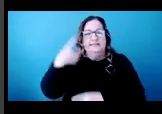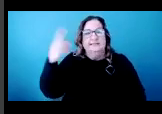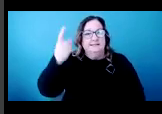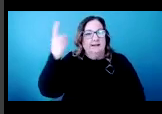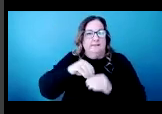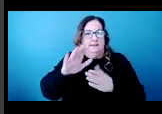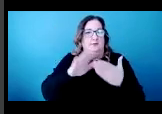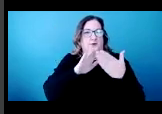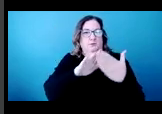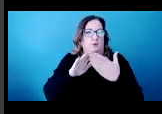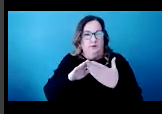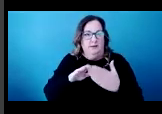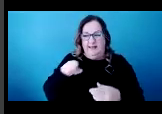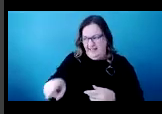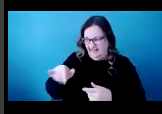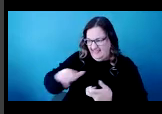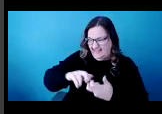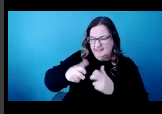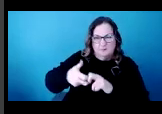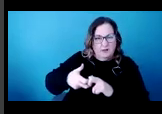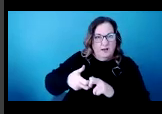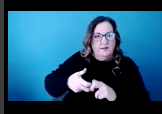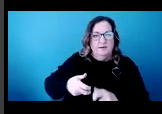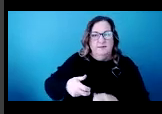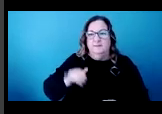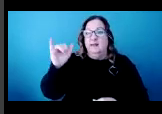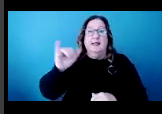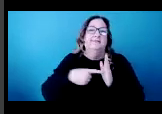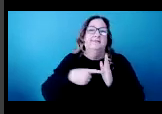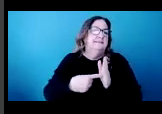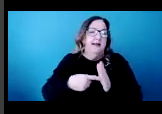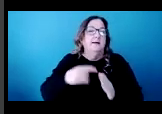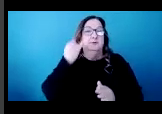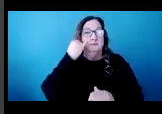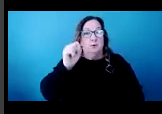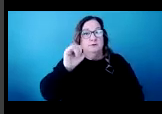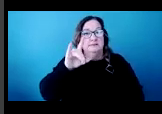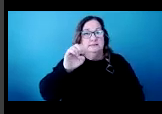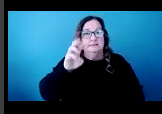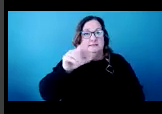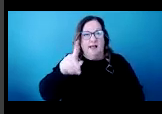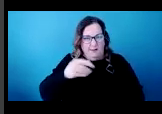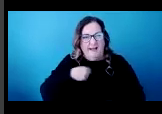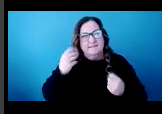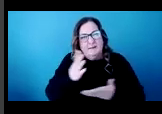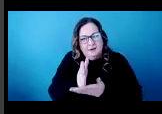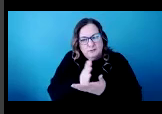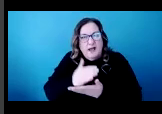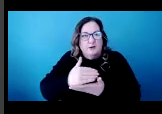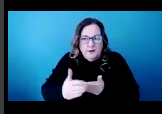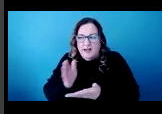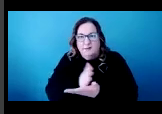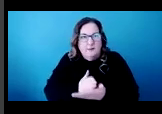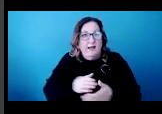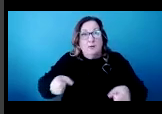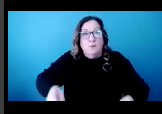an accessibility problem. We use one that's like cracks in sidewalks if it's a place where someone who uses a walker or a wheelchair wouldn't